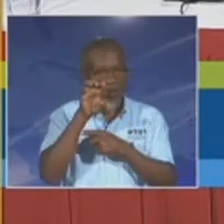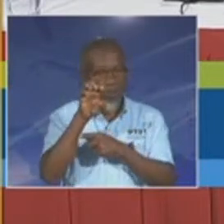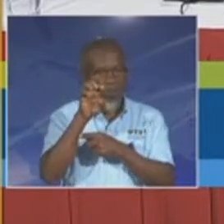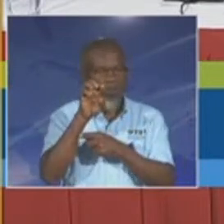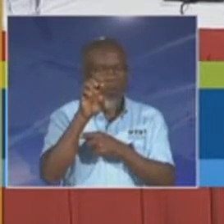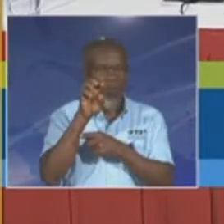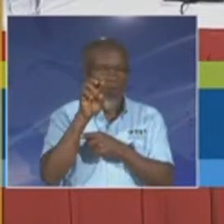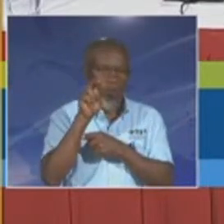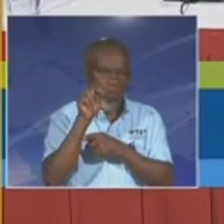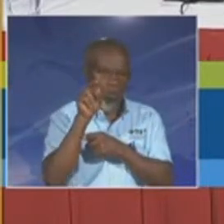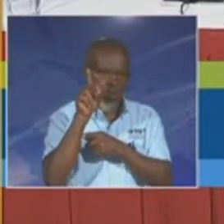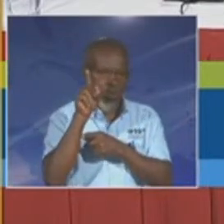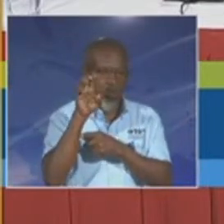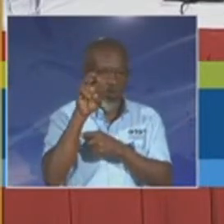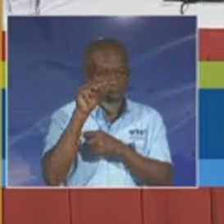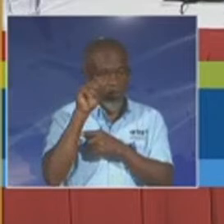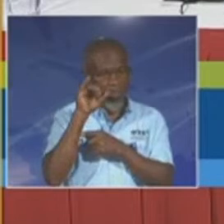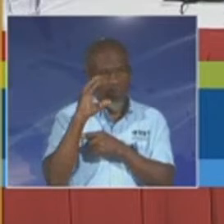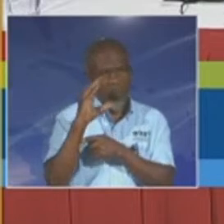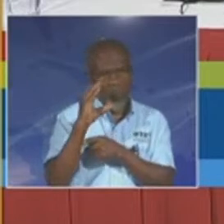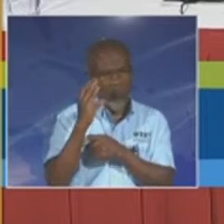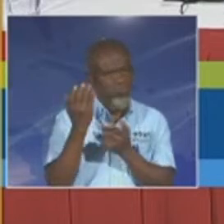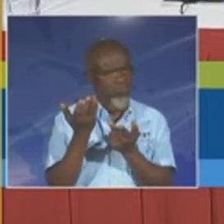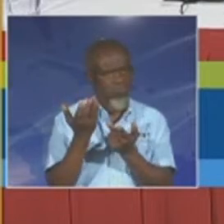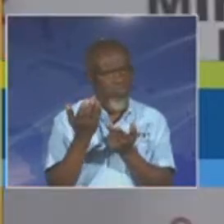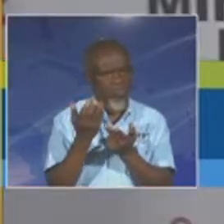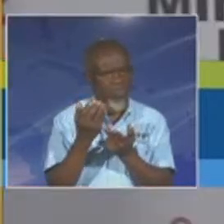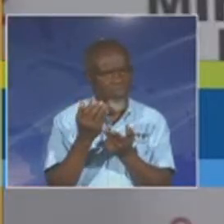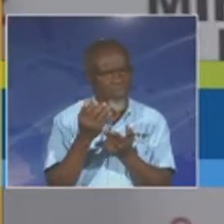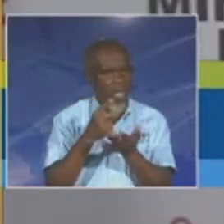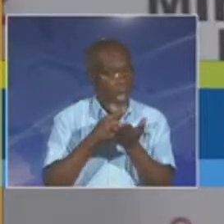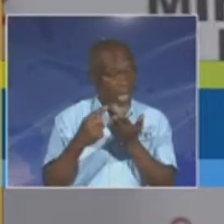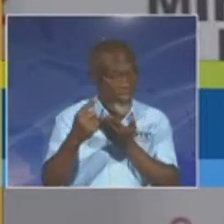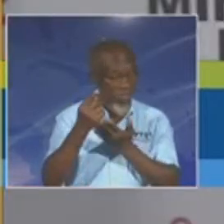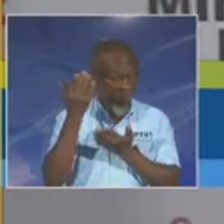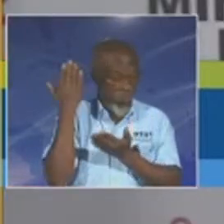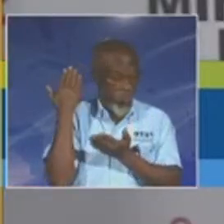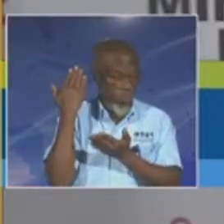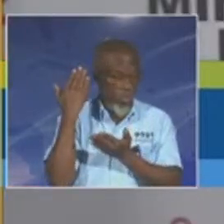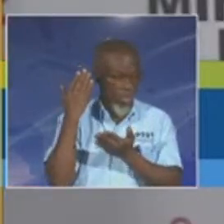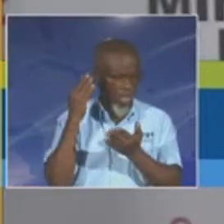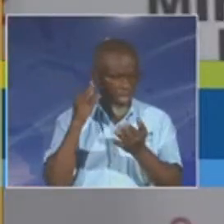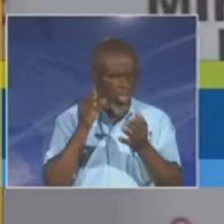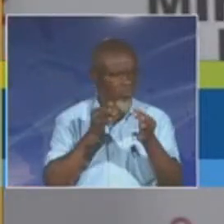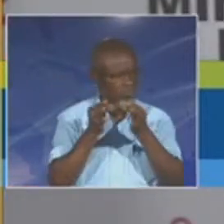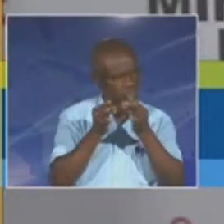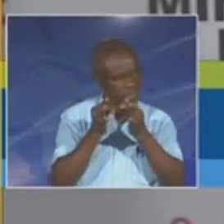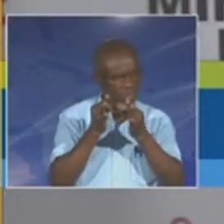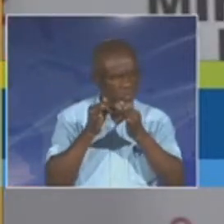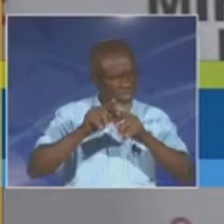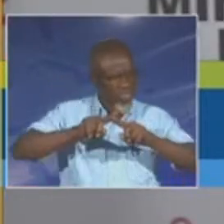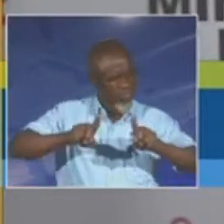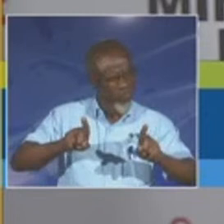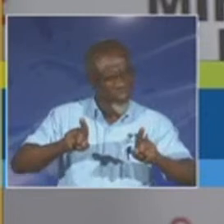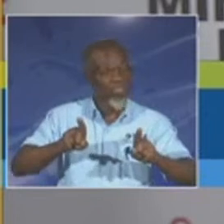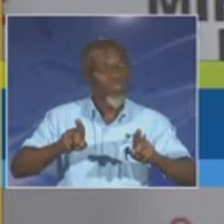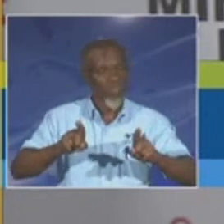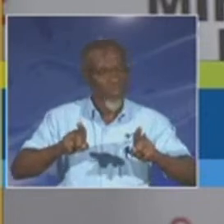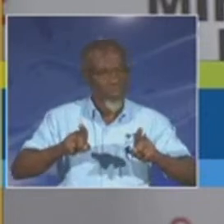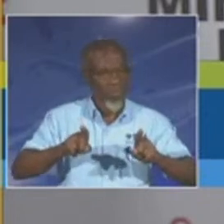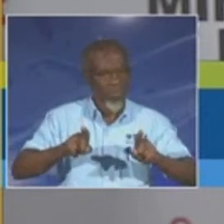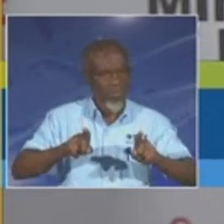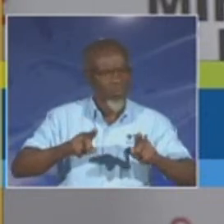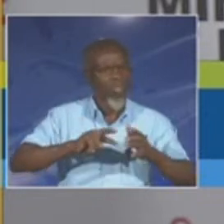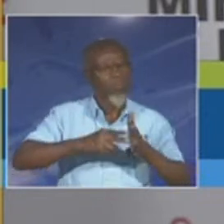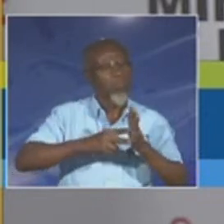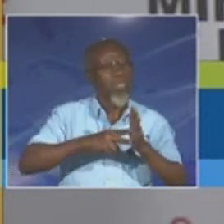Yeah, so last week I would have presented on the difference between endemic, epidemic, and pandemic, right? Something being endemic means